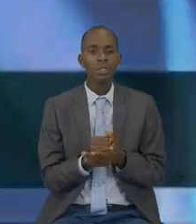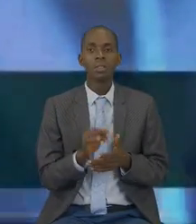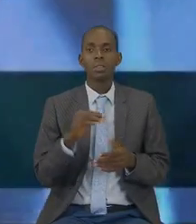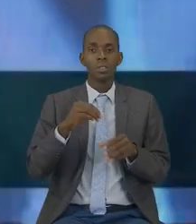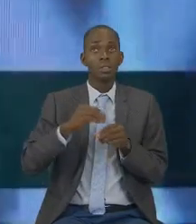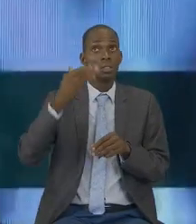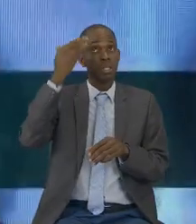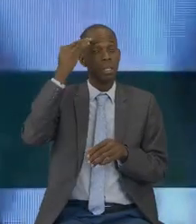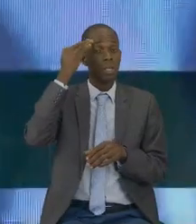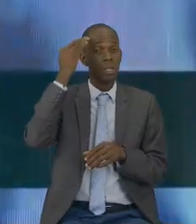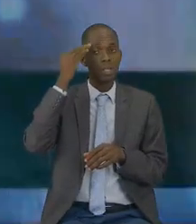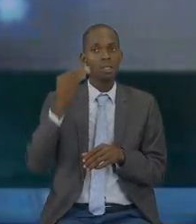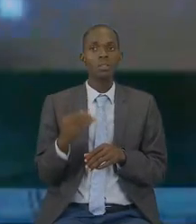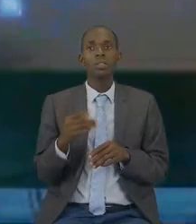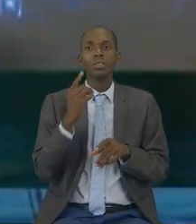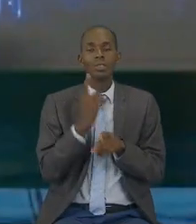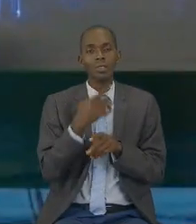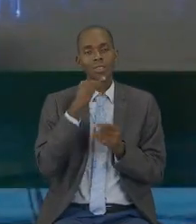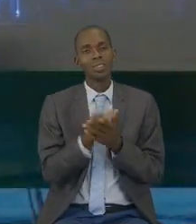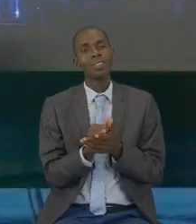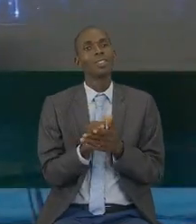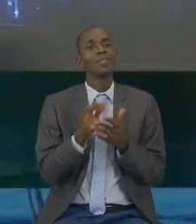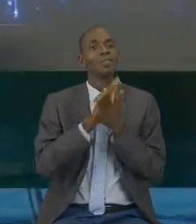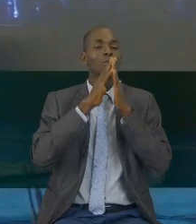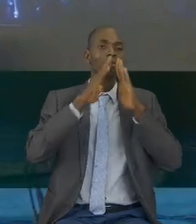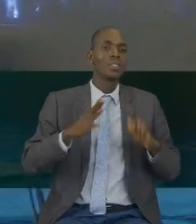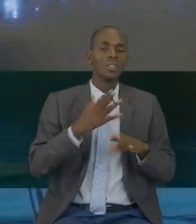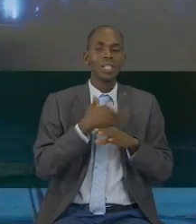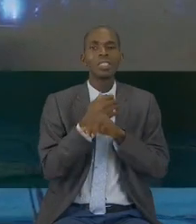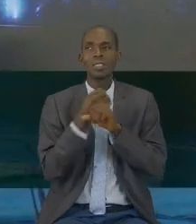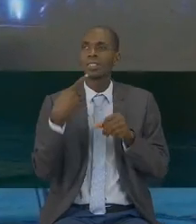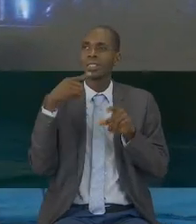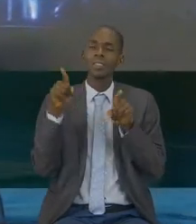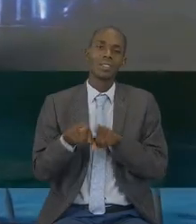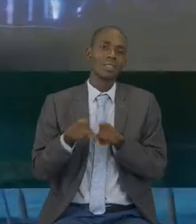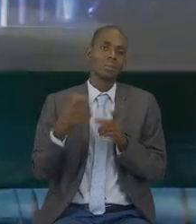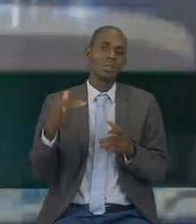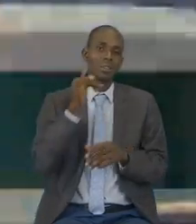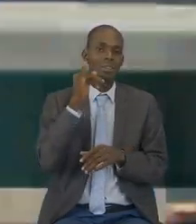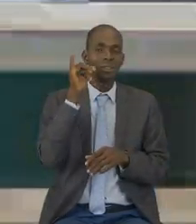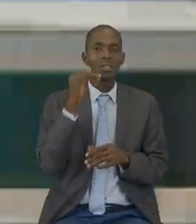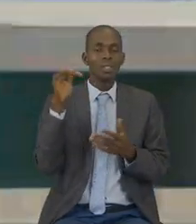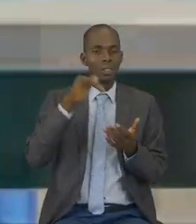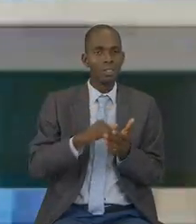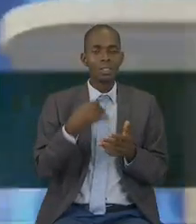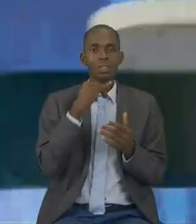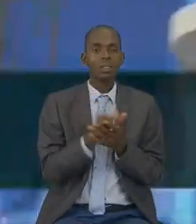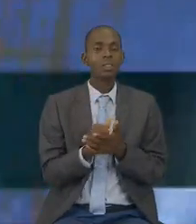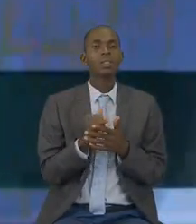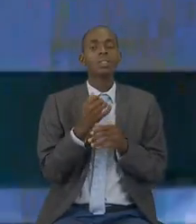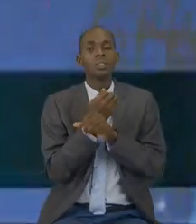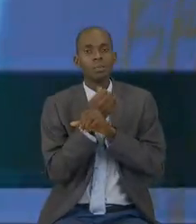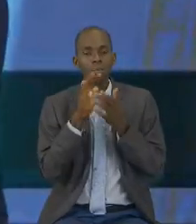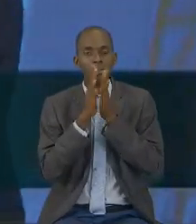on the surface, they're saying peace and safety. That's what they said yesterday. Peace and safety, and the termites are eating the